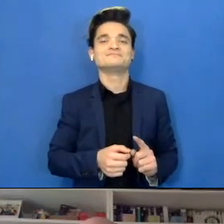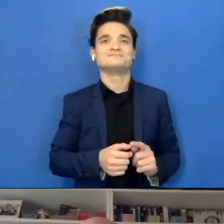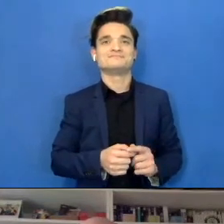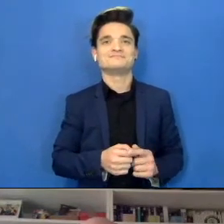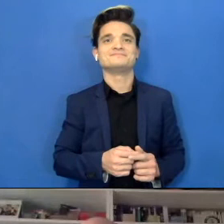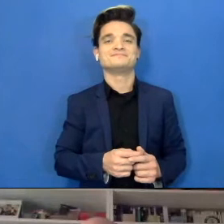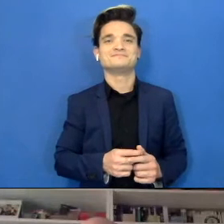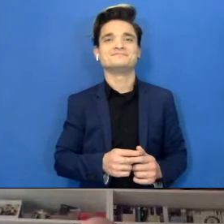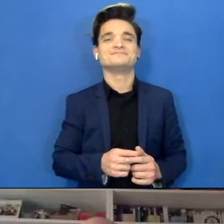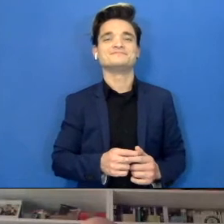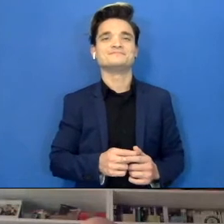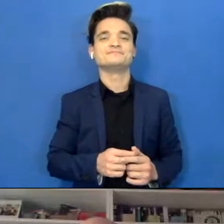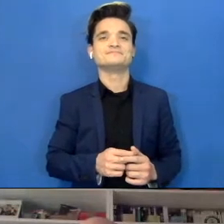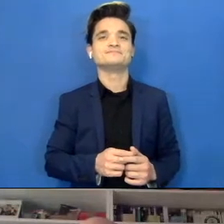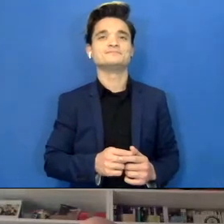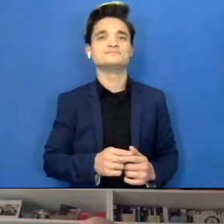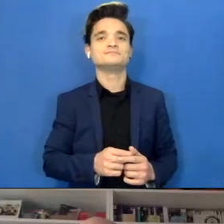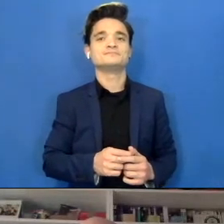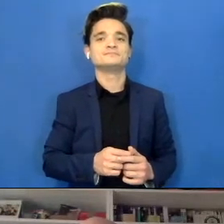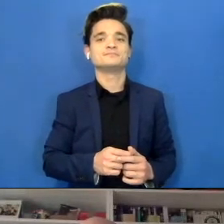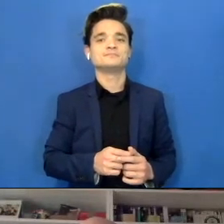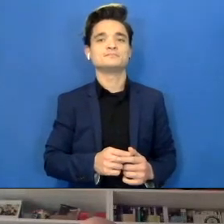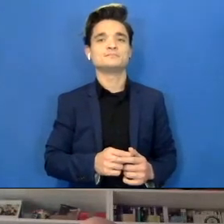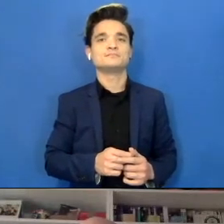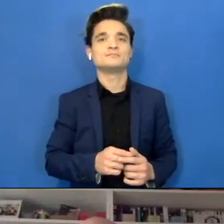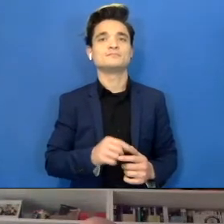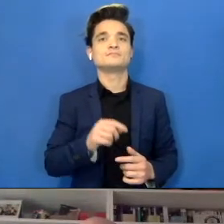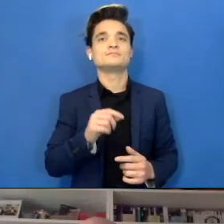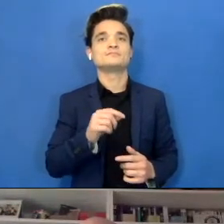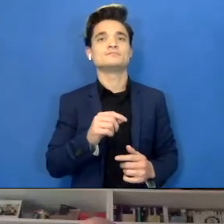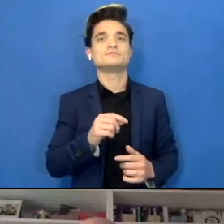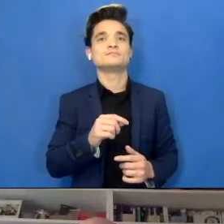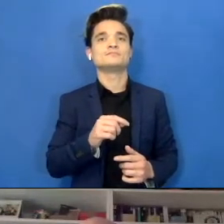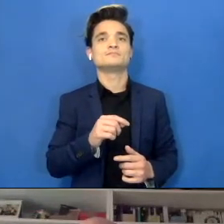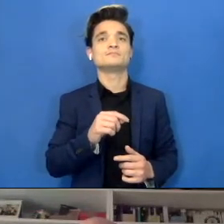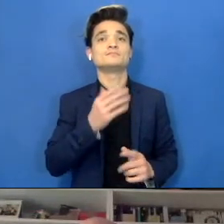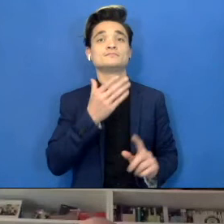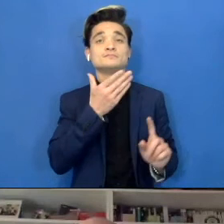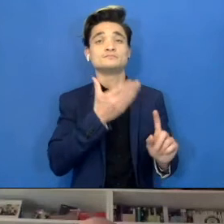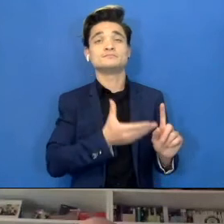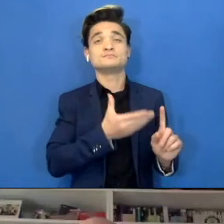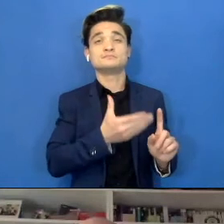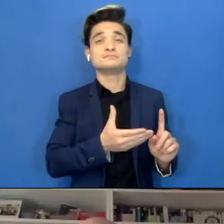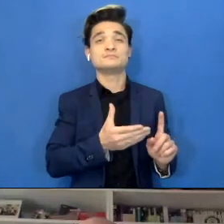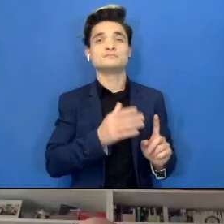they would never slap or punch a partner in a scene.